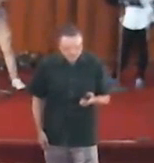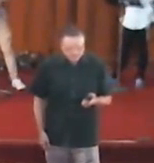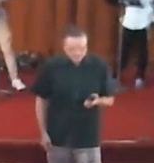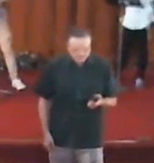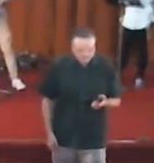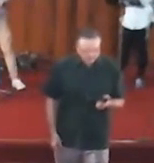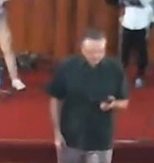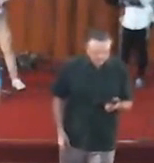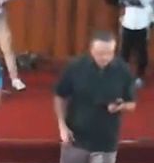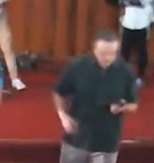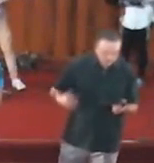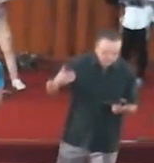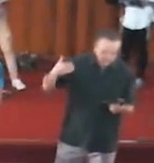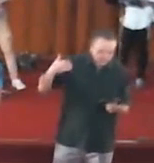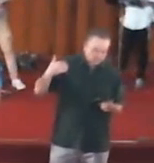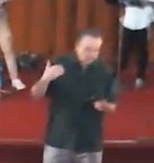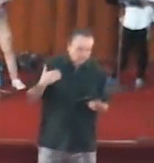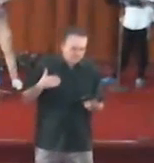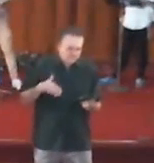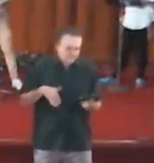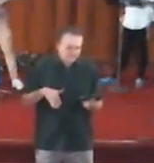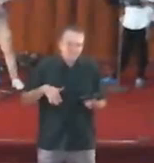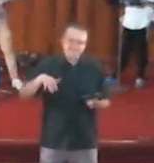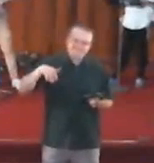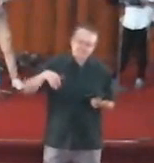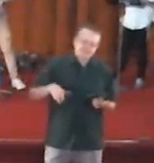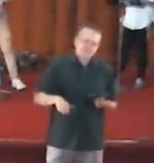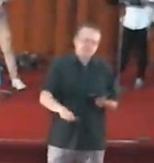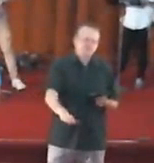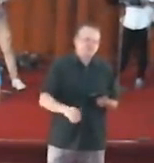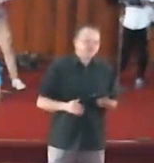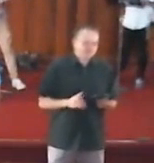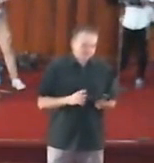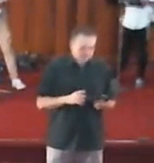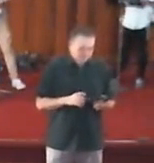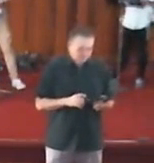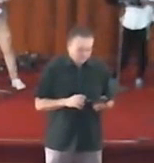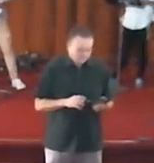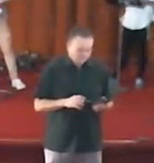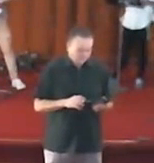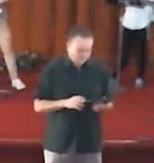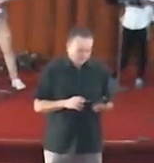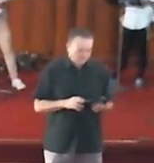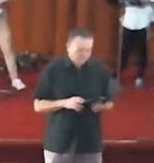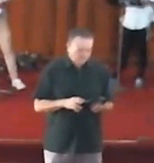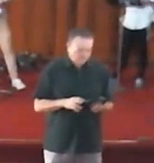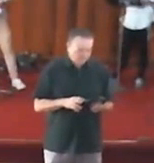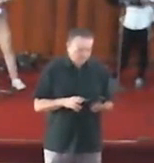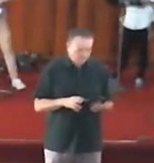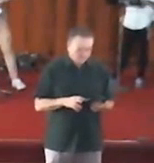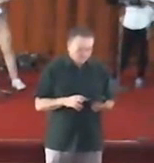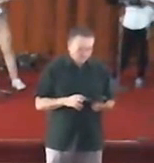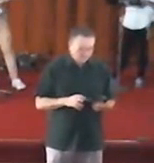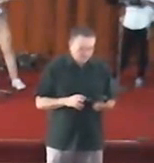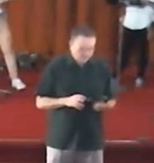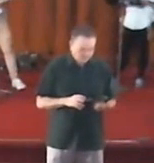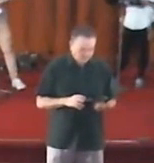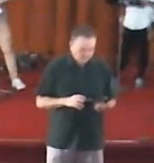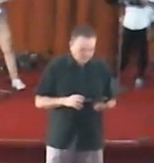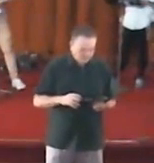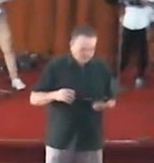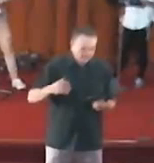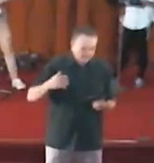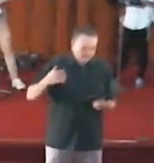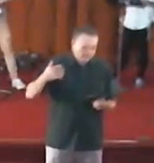work. Tú liberas tu personalidad a través mío. You release your personality through me.